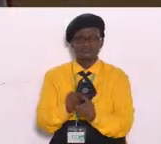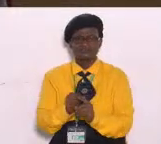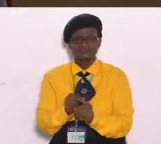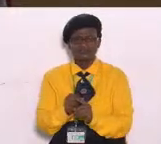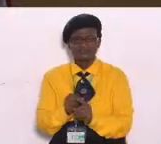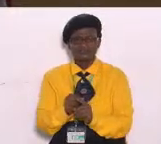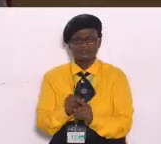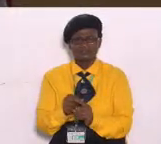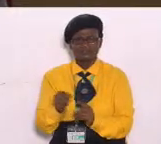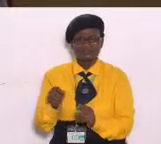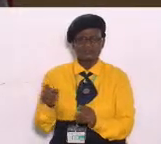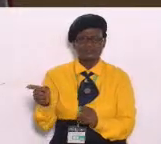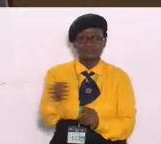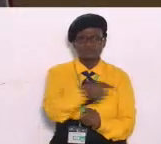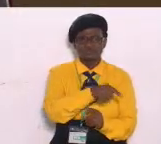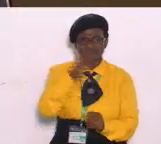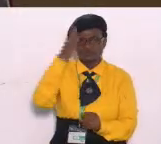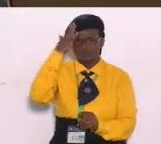You know